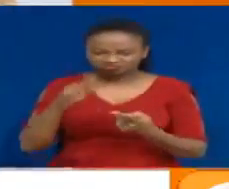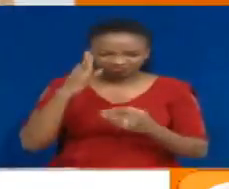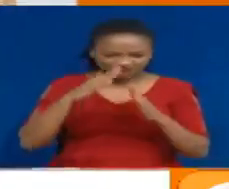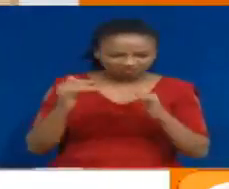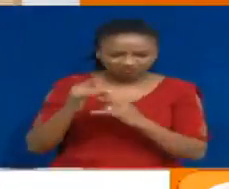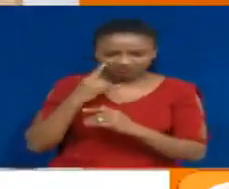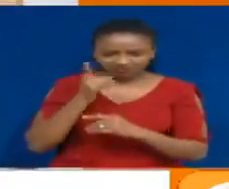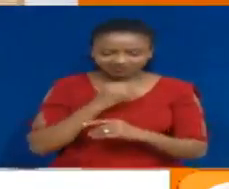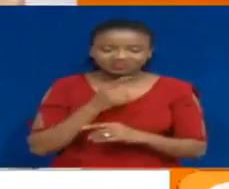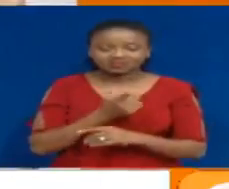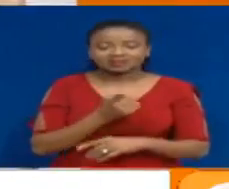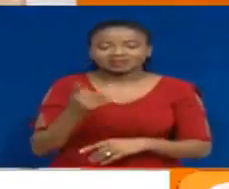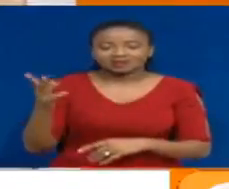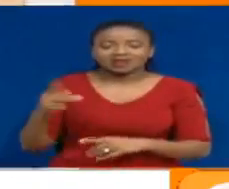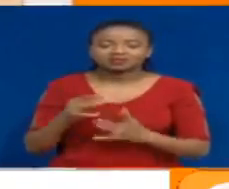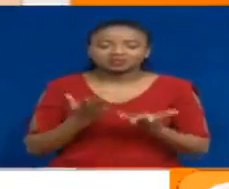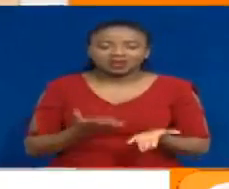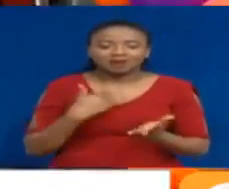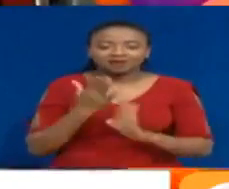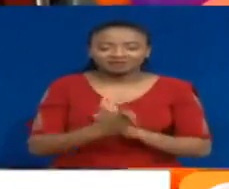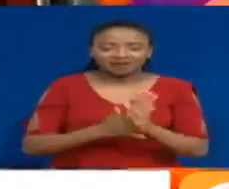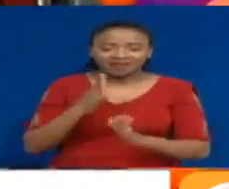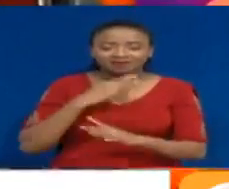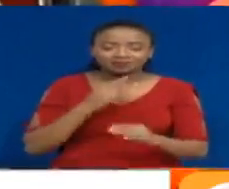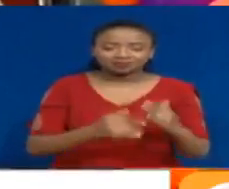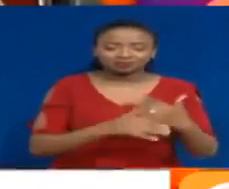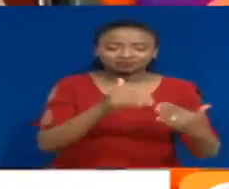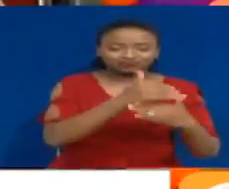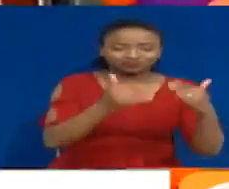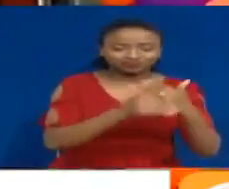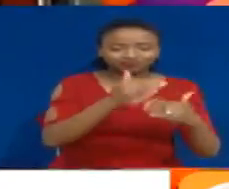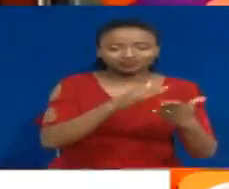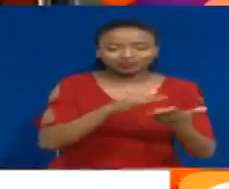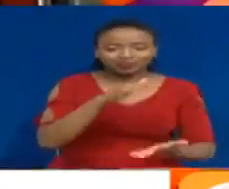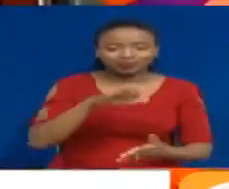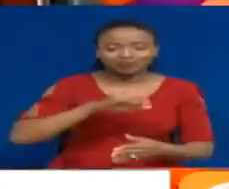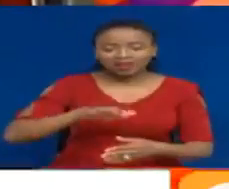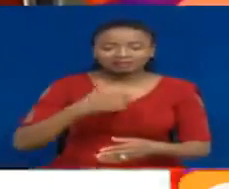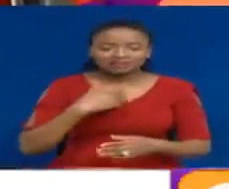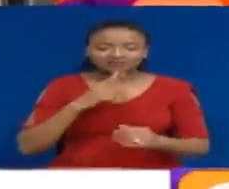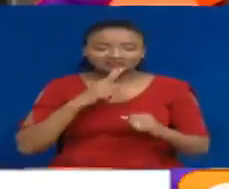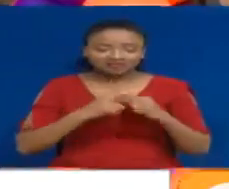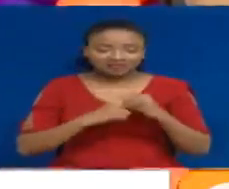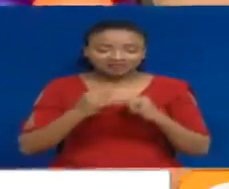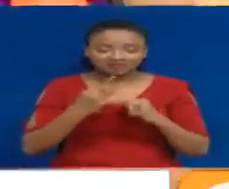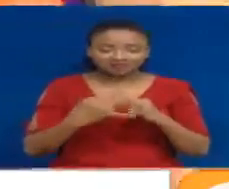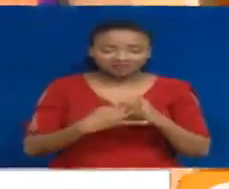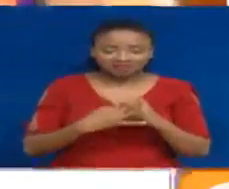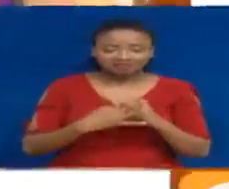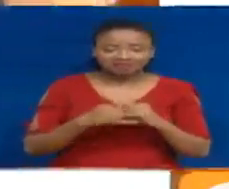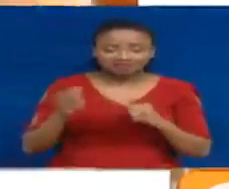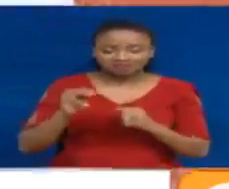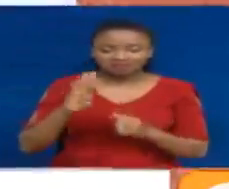Parklands properties and has plans to float fresh bids for the remaining 738 million shillings unsubscribed